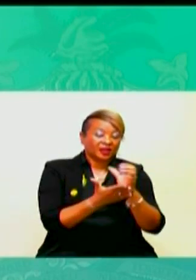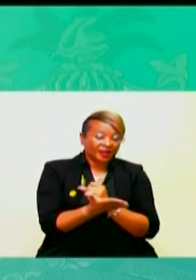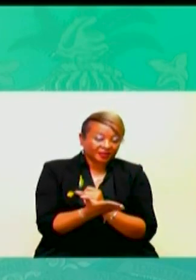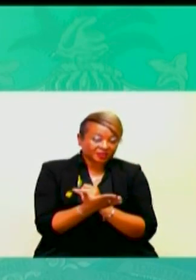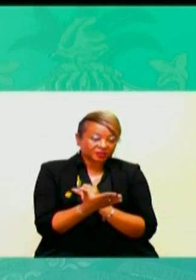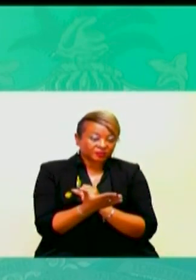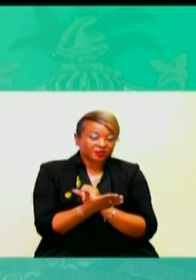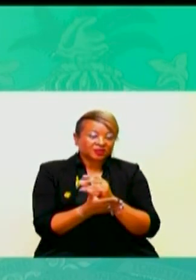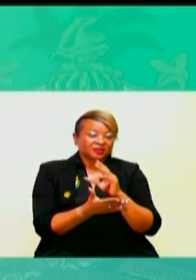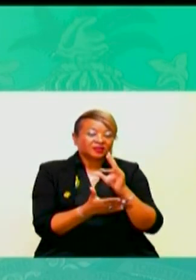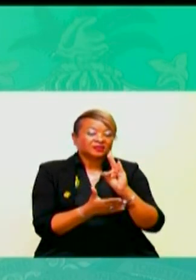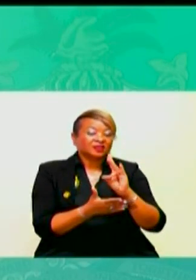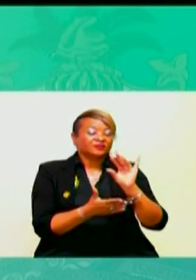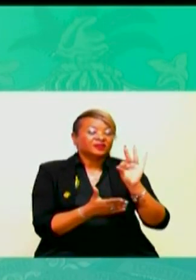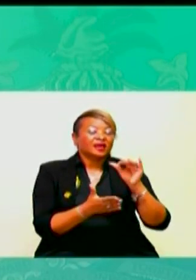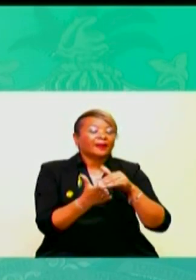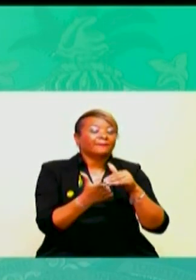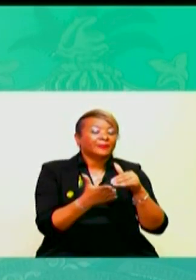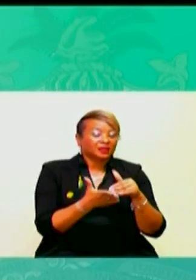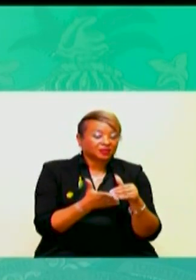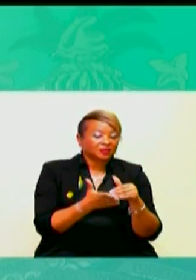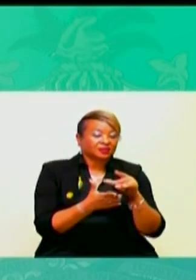was